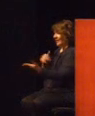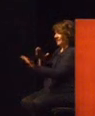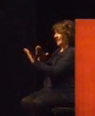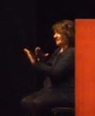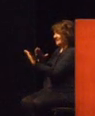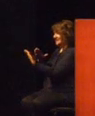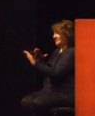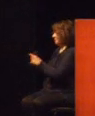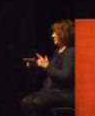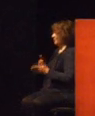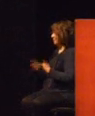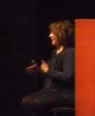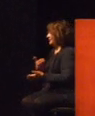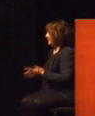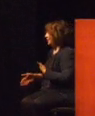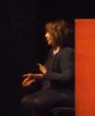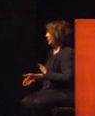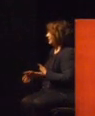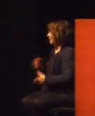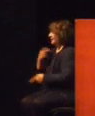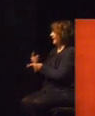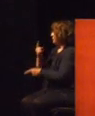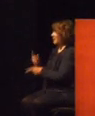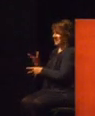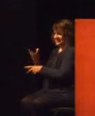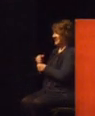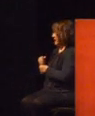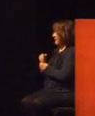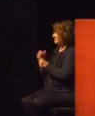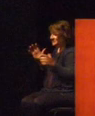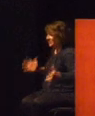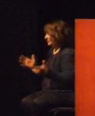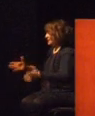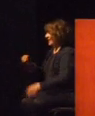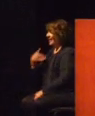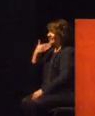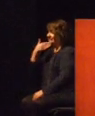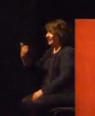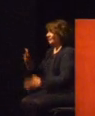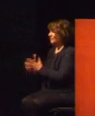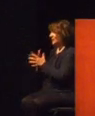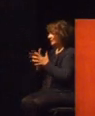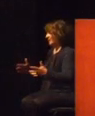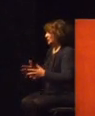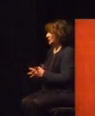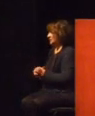yet it didn't matter. I regularly received encouragement, and I thank you very much. I